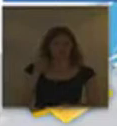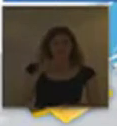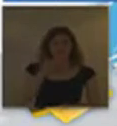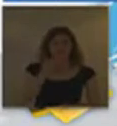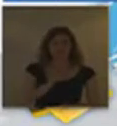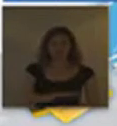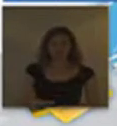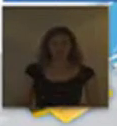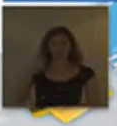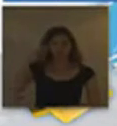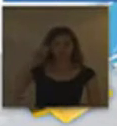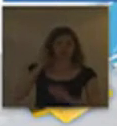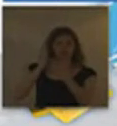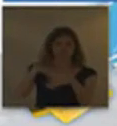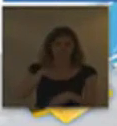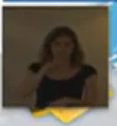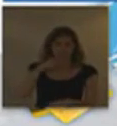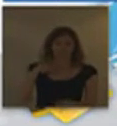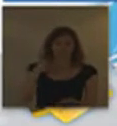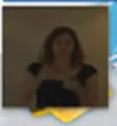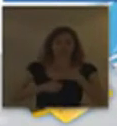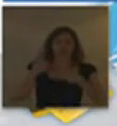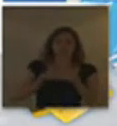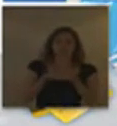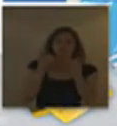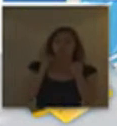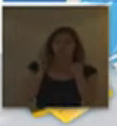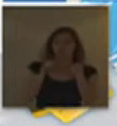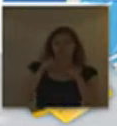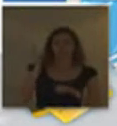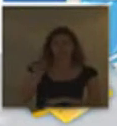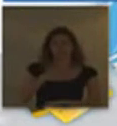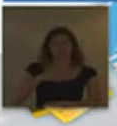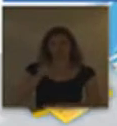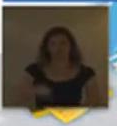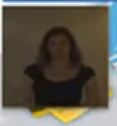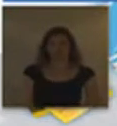educating them. Also, the lack of children to do these exams.